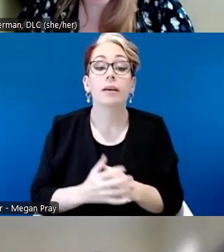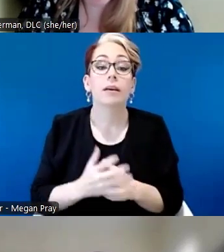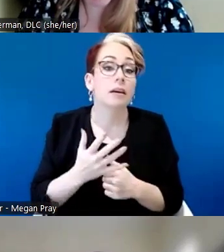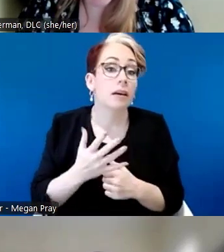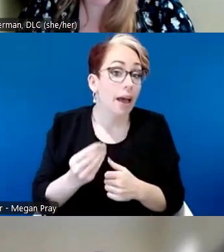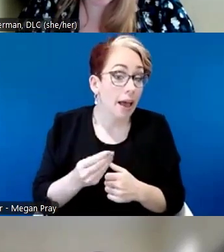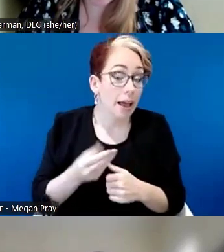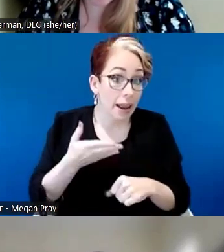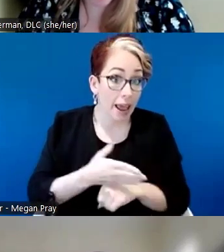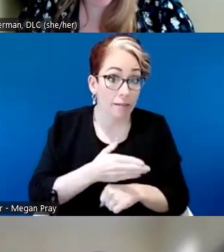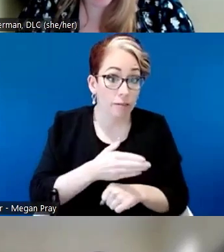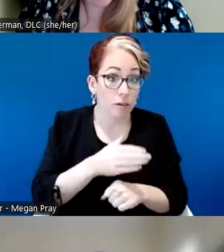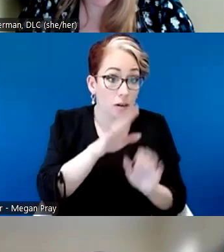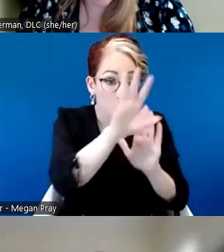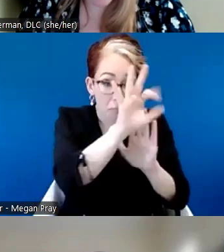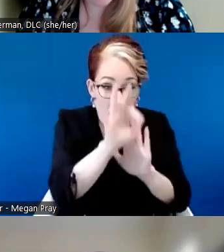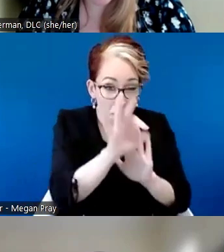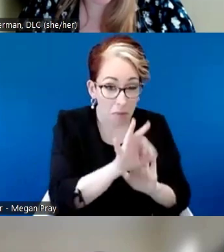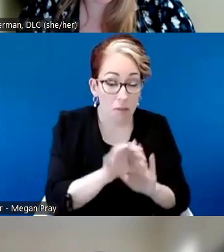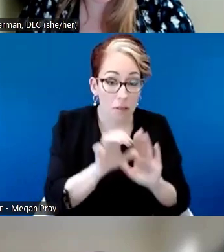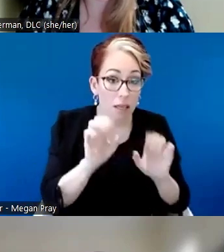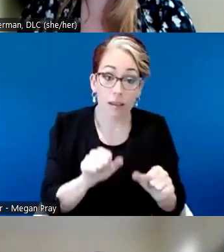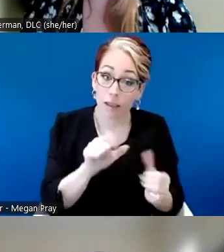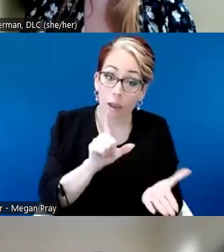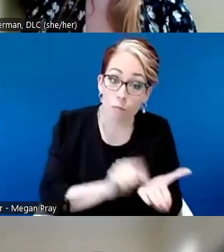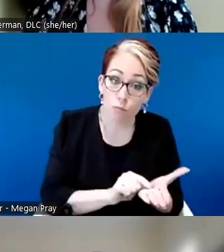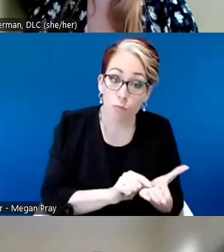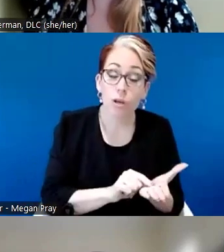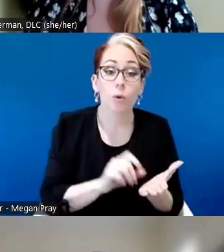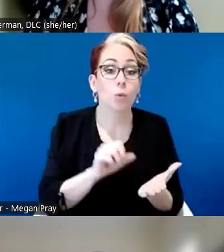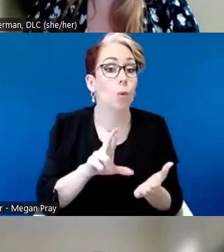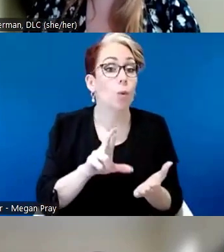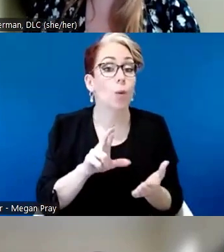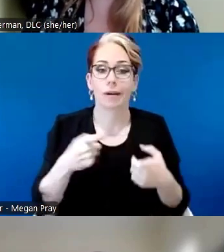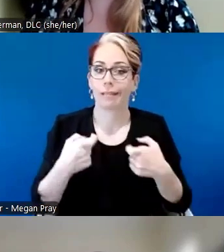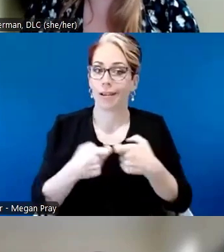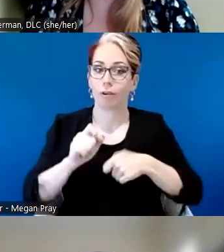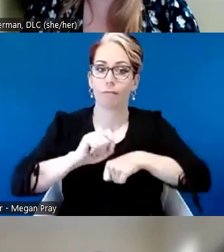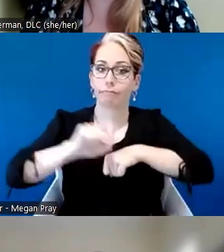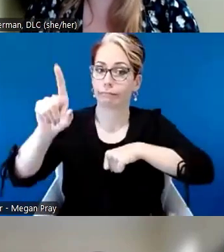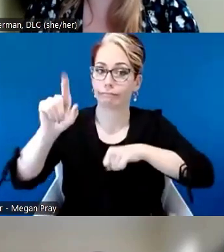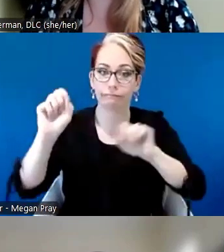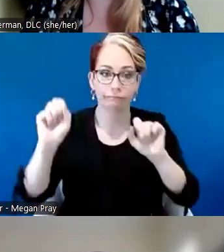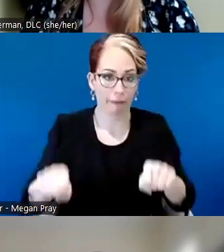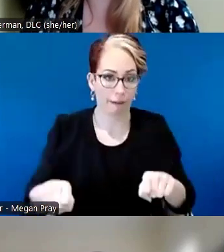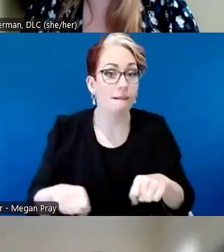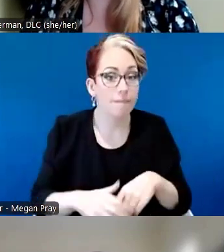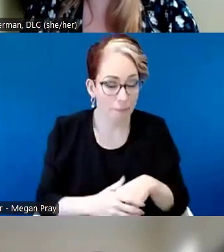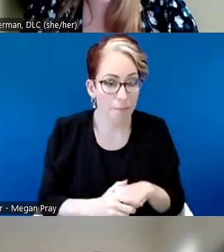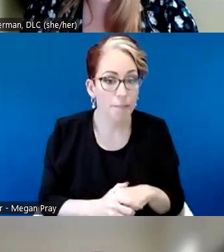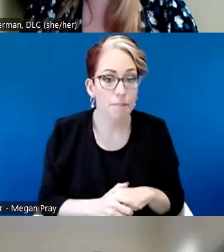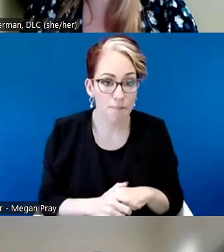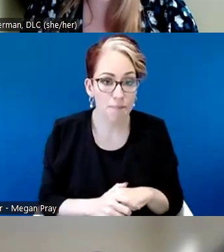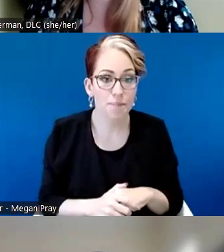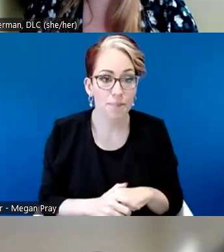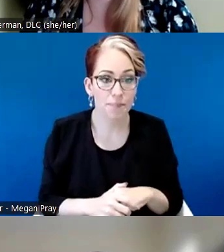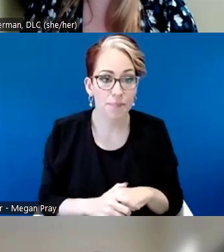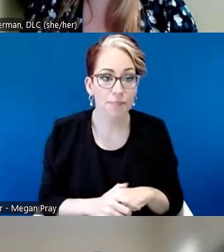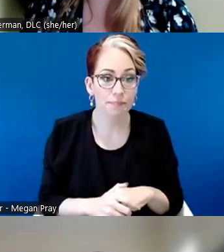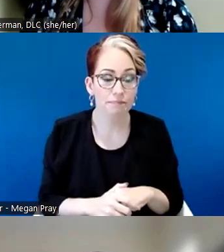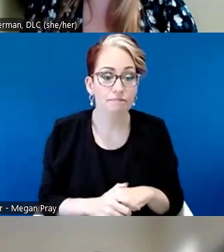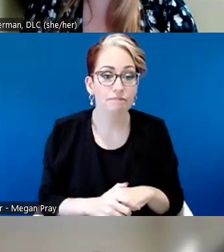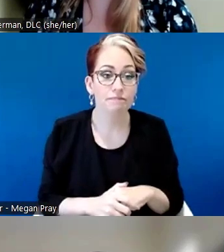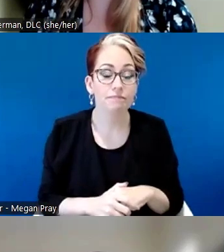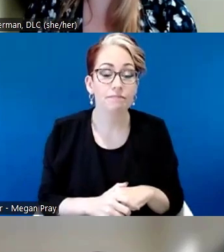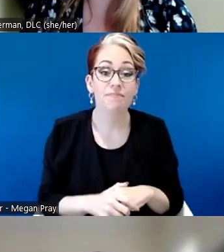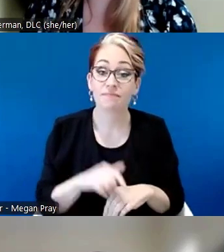after marking it, or you can just submit it electronically. So you can apply for these